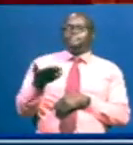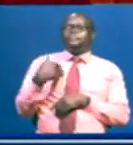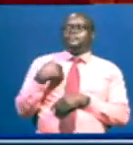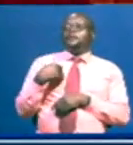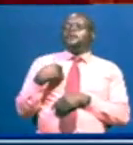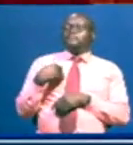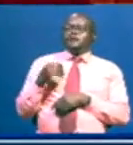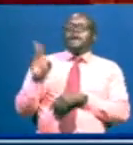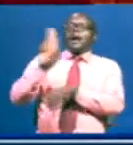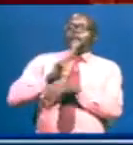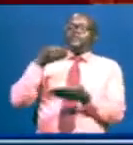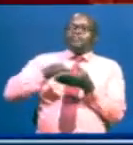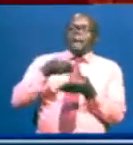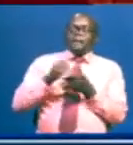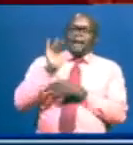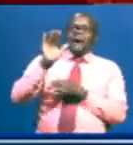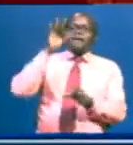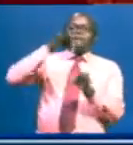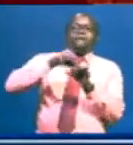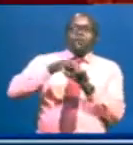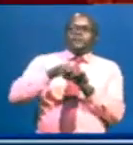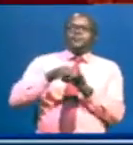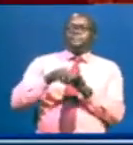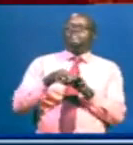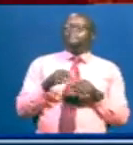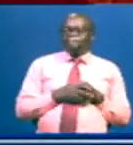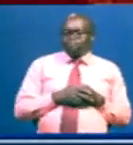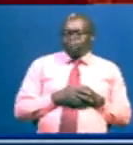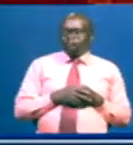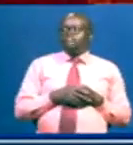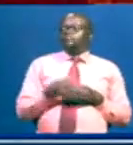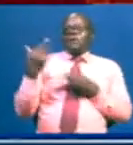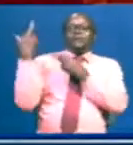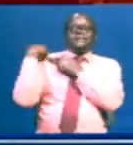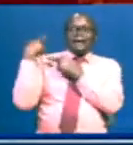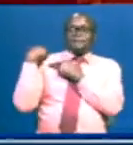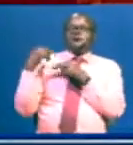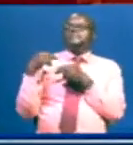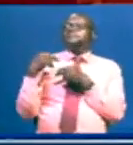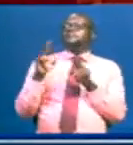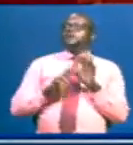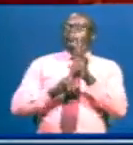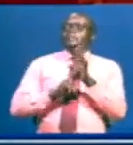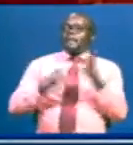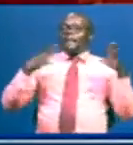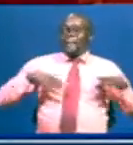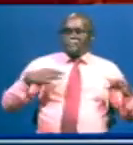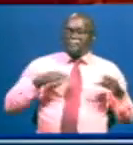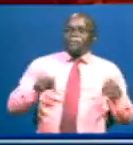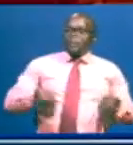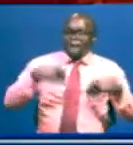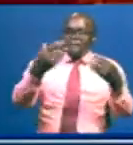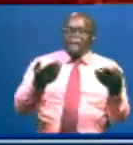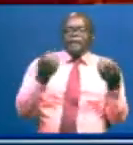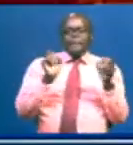of shillings asking for votes to be able, and I was tasked with the duty to represent the people. I was given the